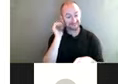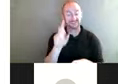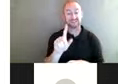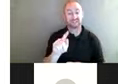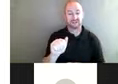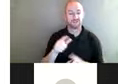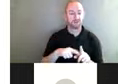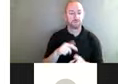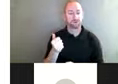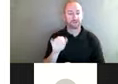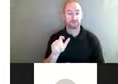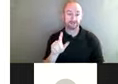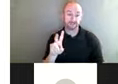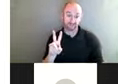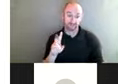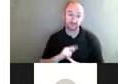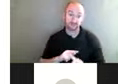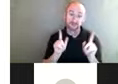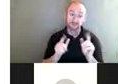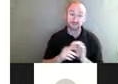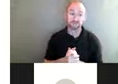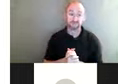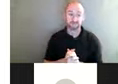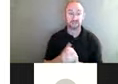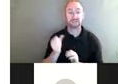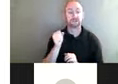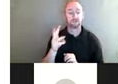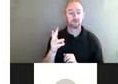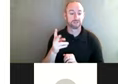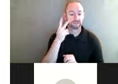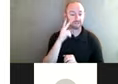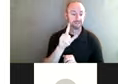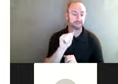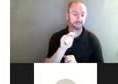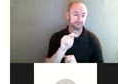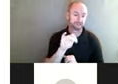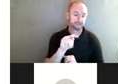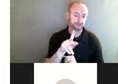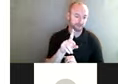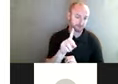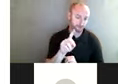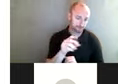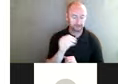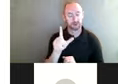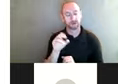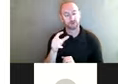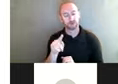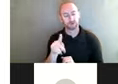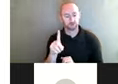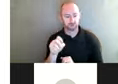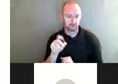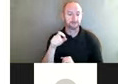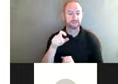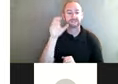of 1927, but software that just sees latitude and longitude often has to make a